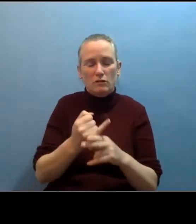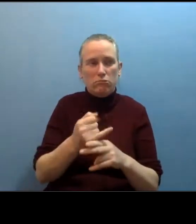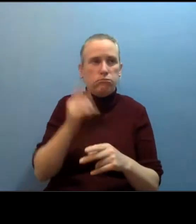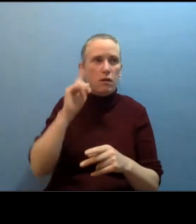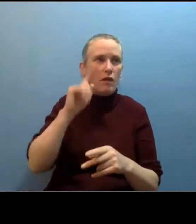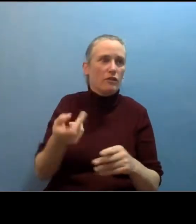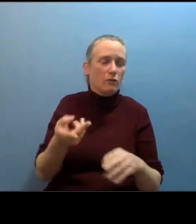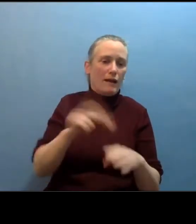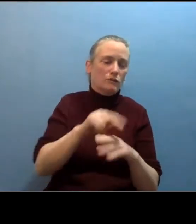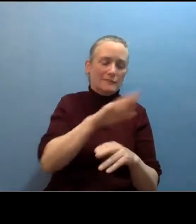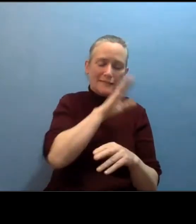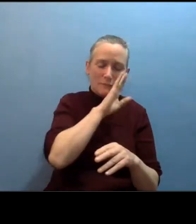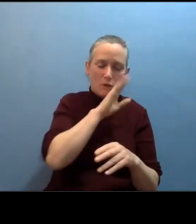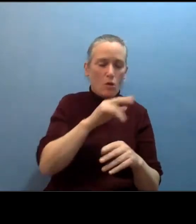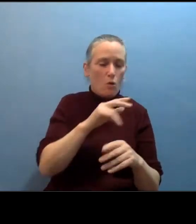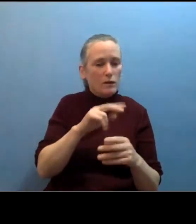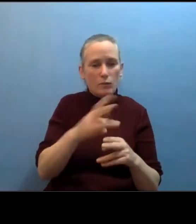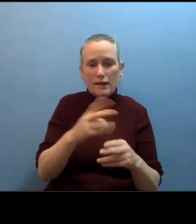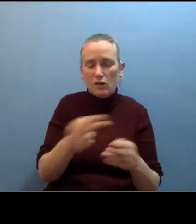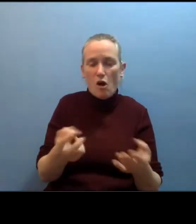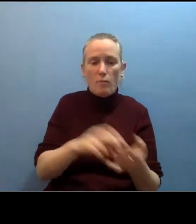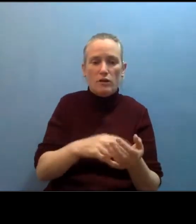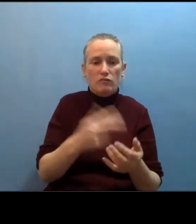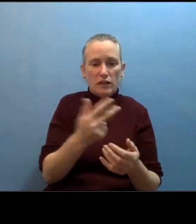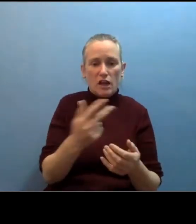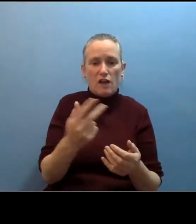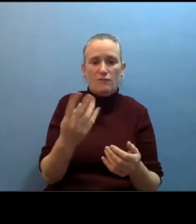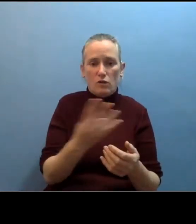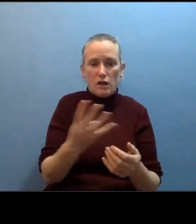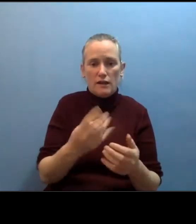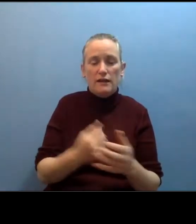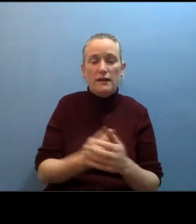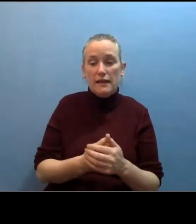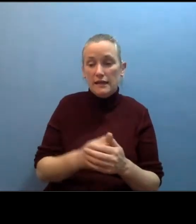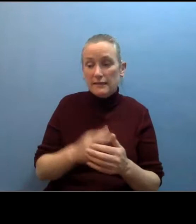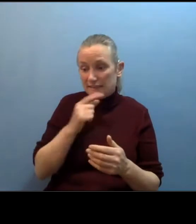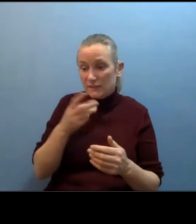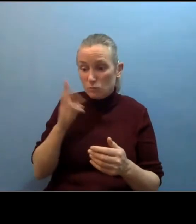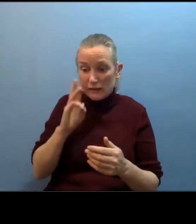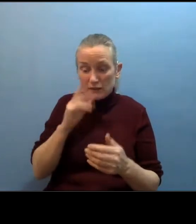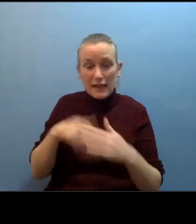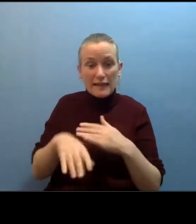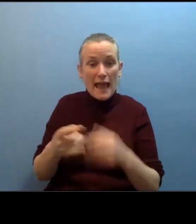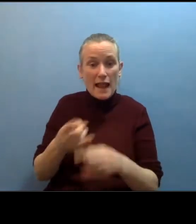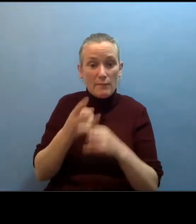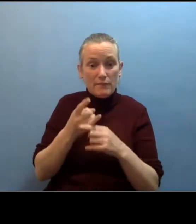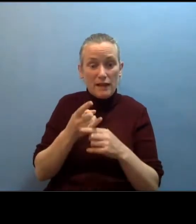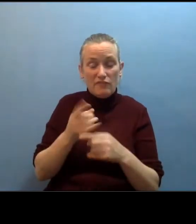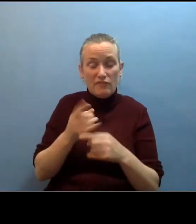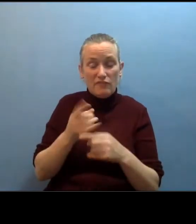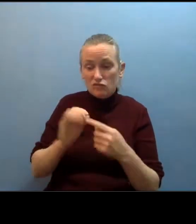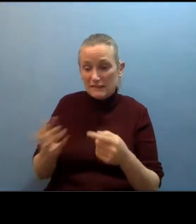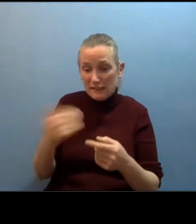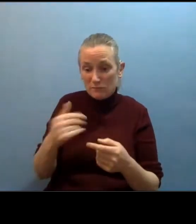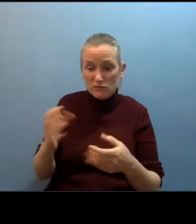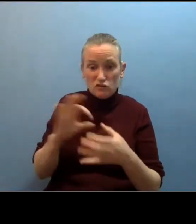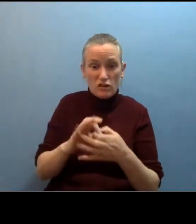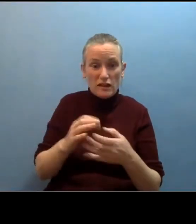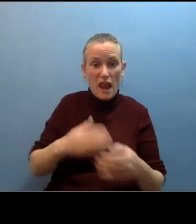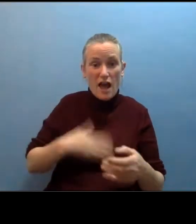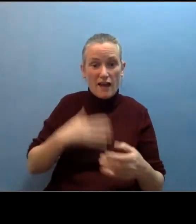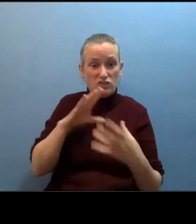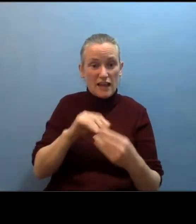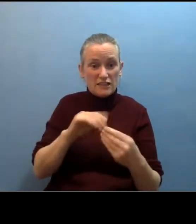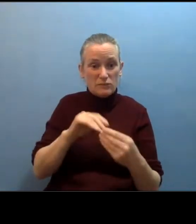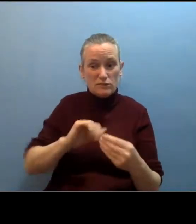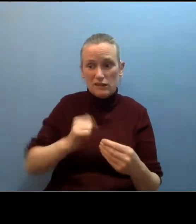get up till 3 or 4 p.m. Now he says he will get help, and have tried to get him to connect with the live chat, but keeps putting it off.